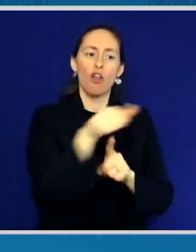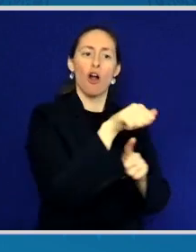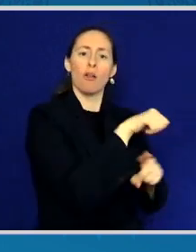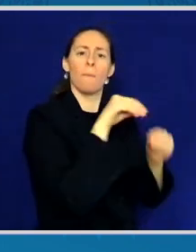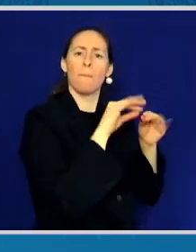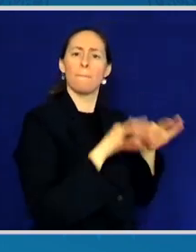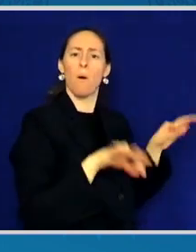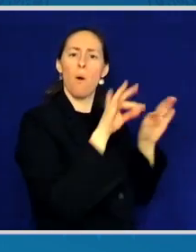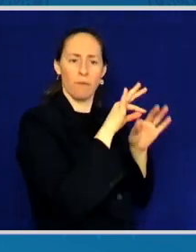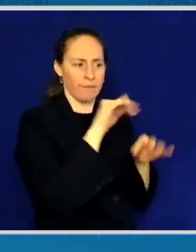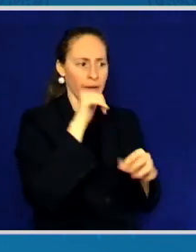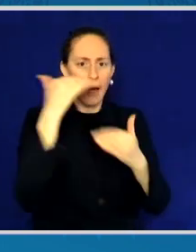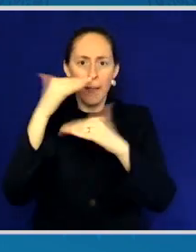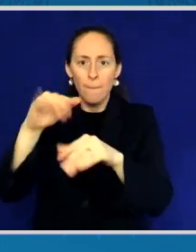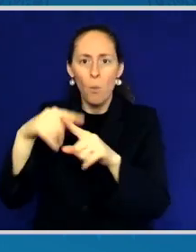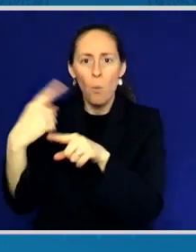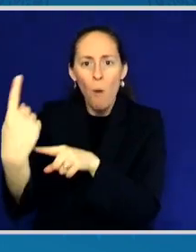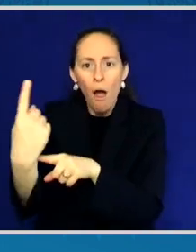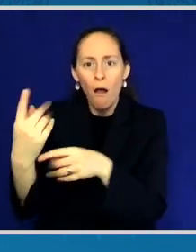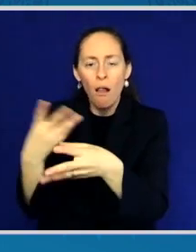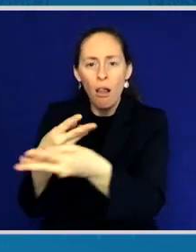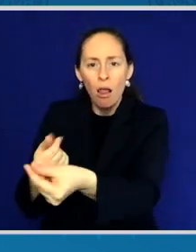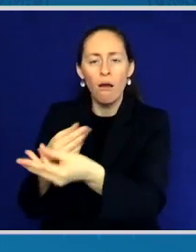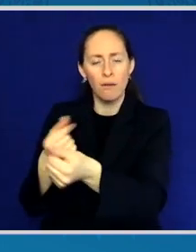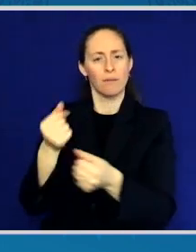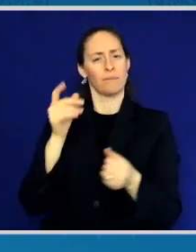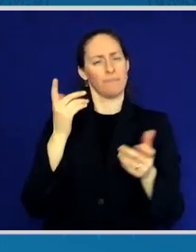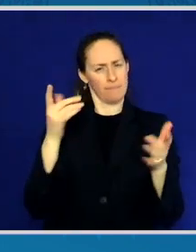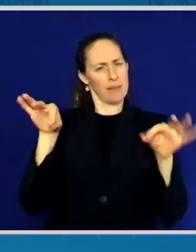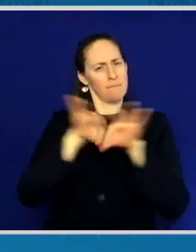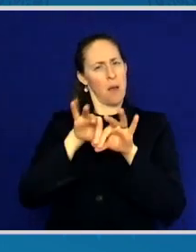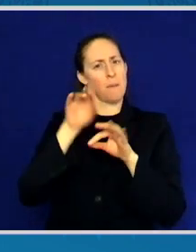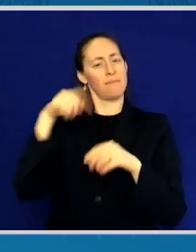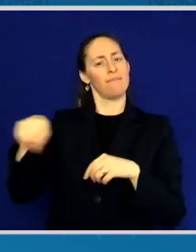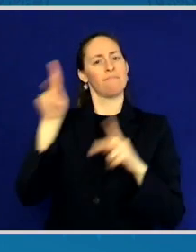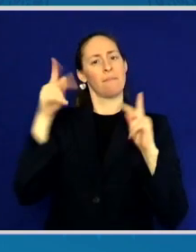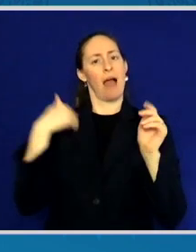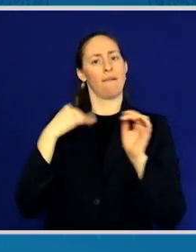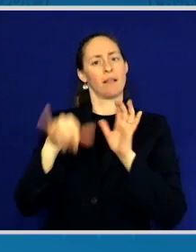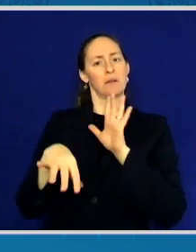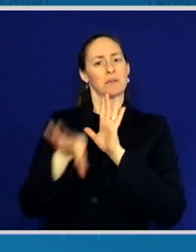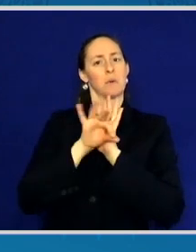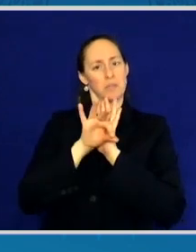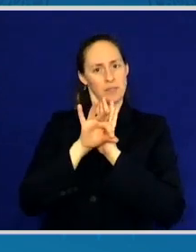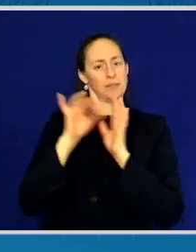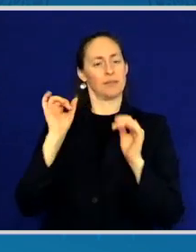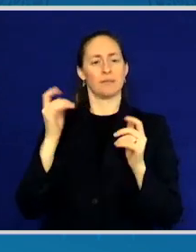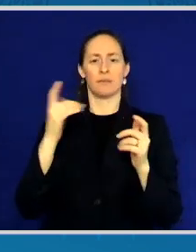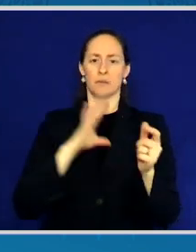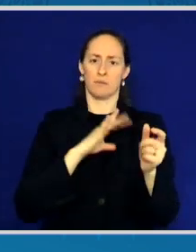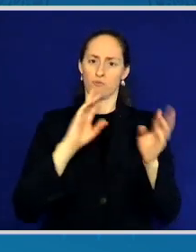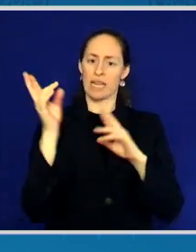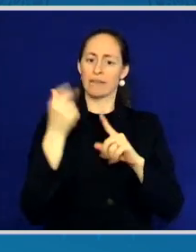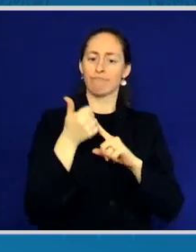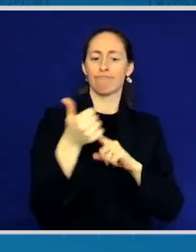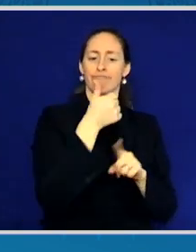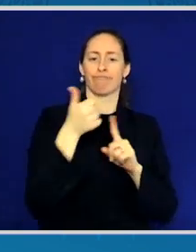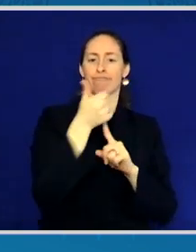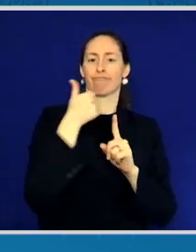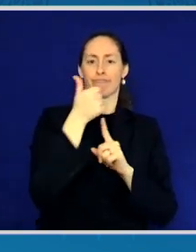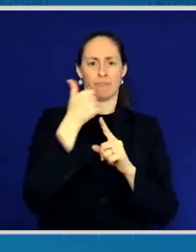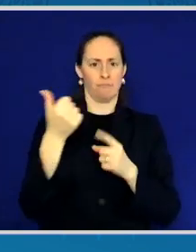it's about choice as well, and people can make different choices when you have robust transit in your community. That's a great point. Good.